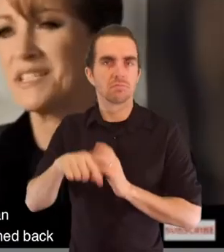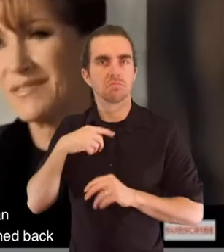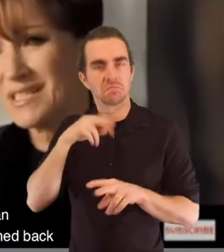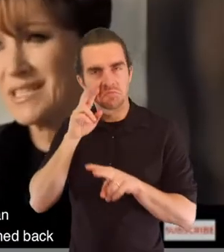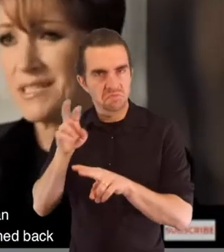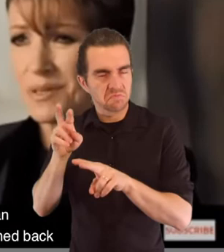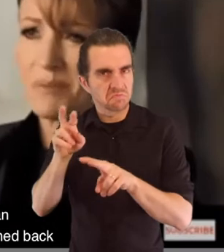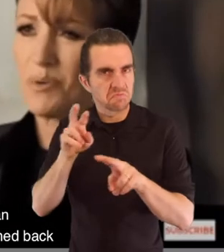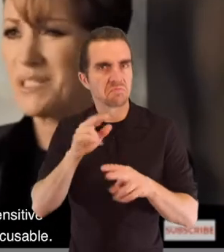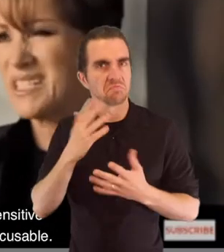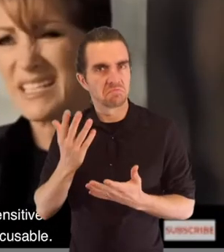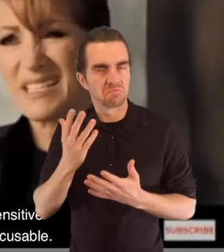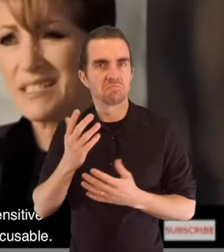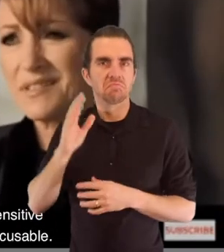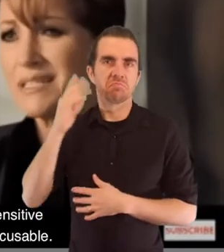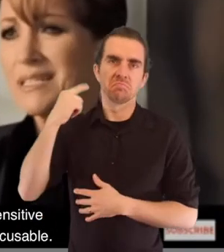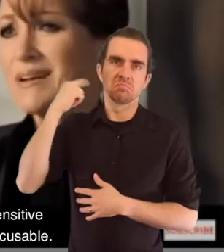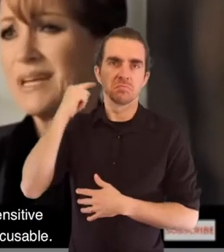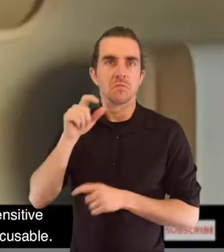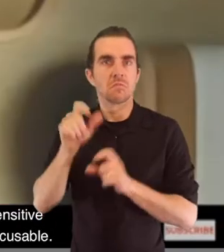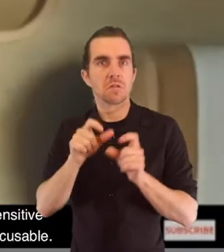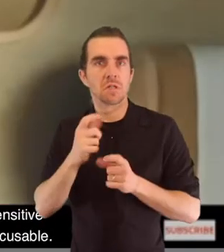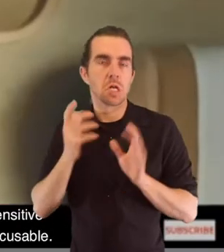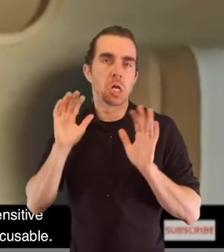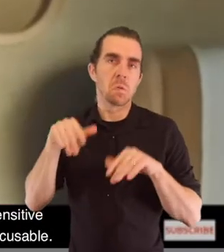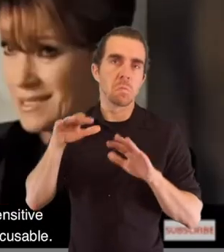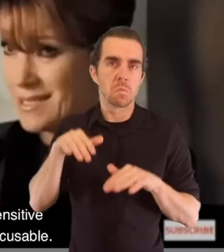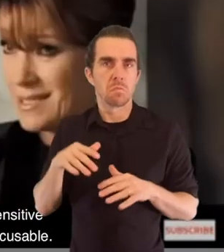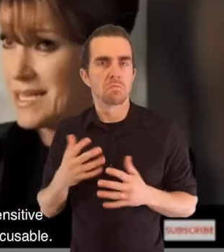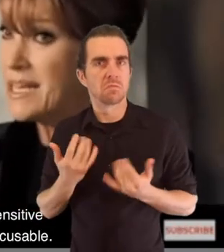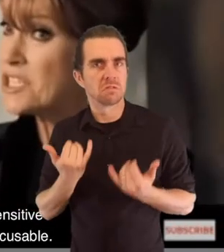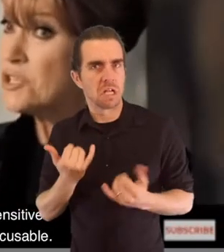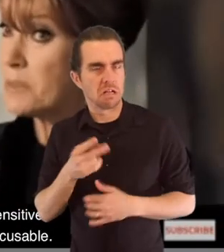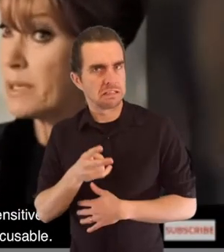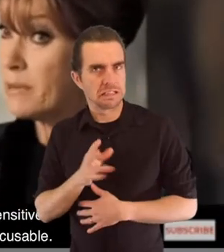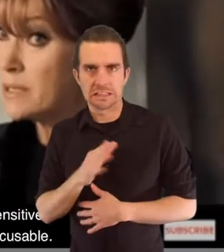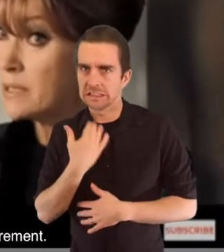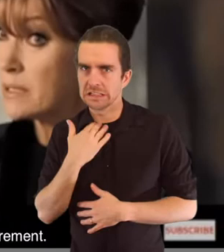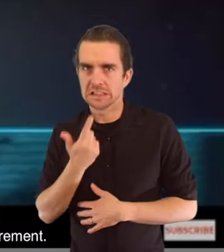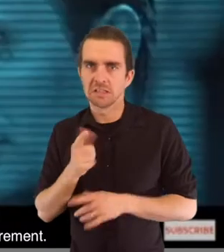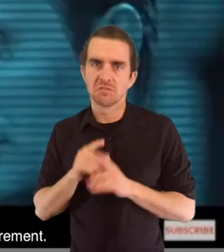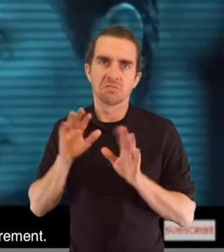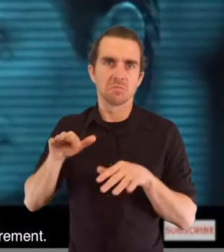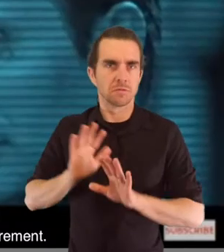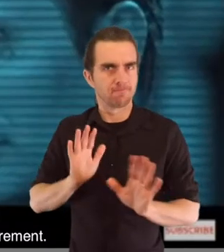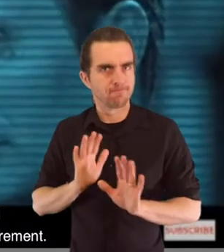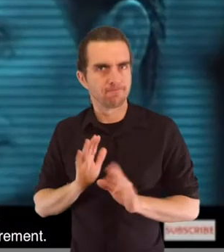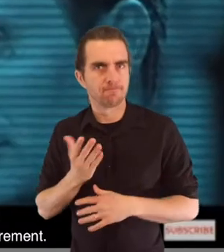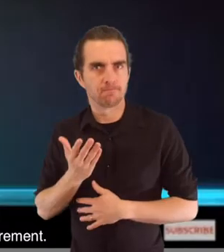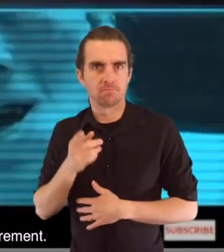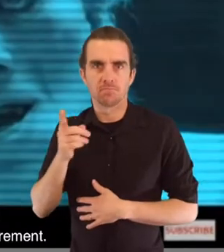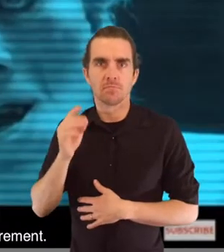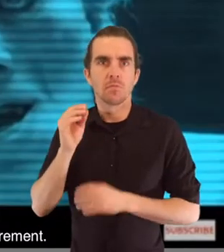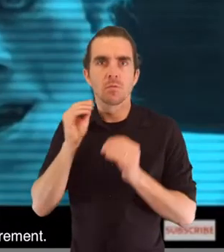in the 70s when people weren't as sensitive to this stuff, but some of this is inexcusably recent. Machine bleeding like